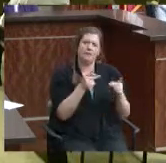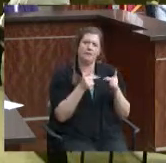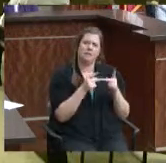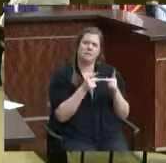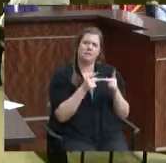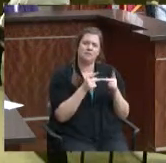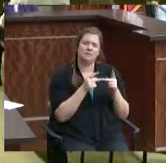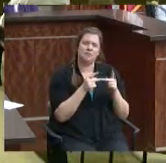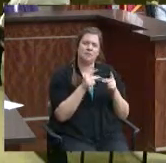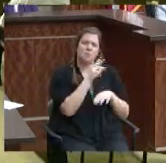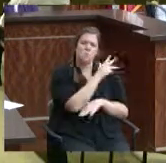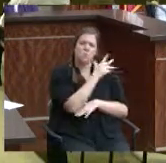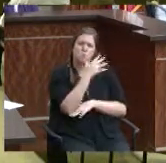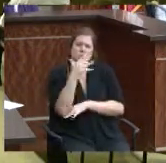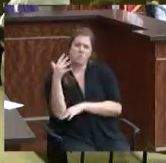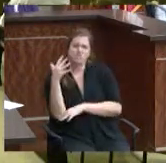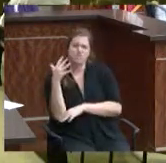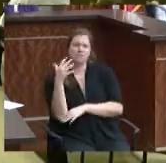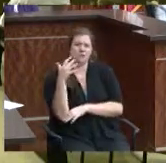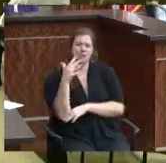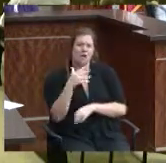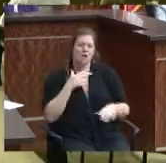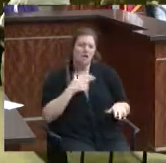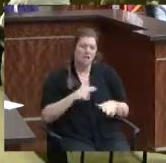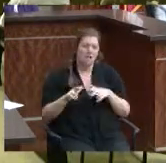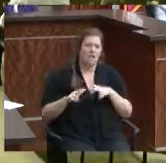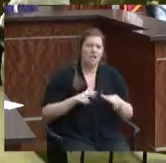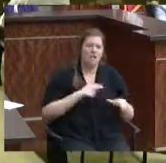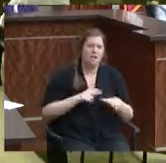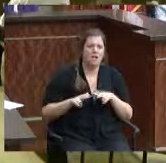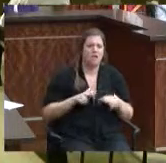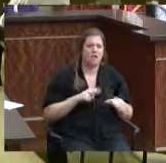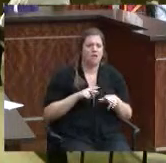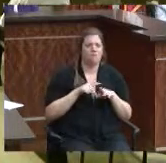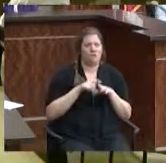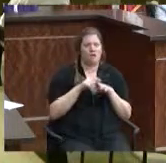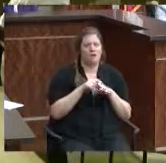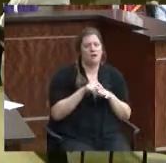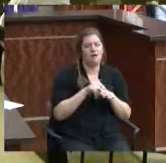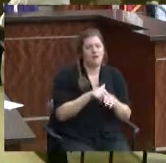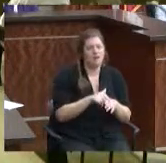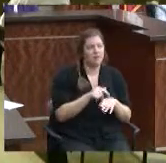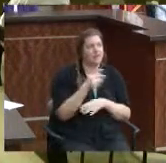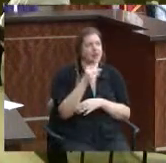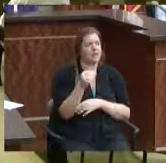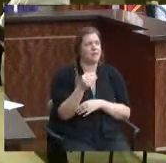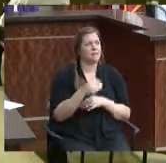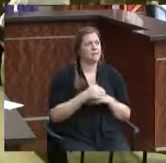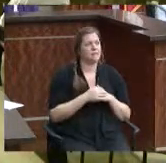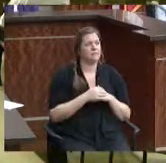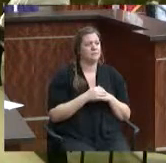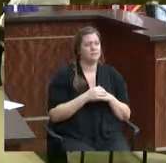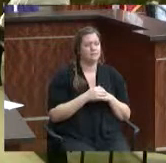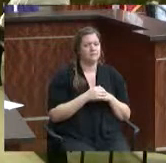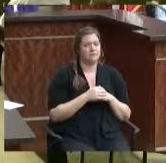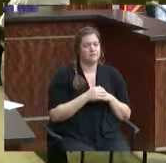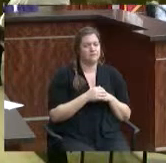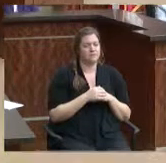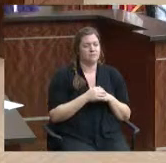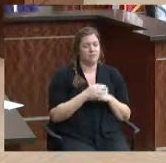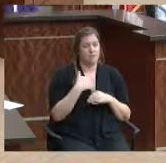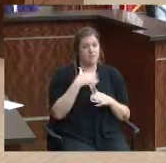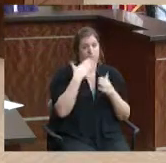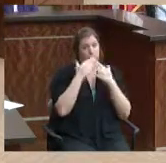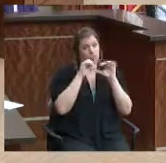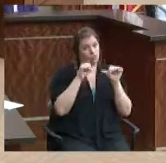rustic place. You hike, you ride, and they've got to be in